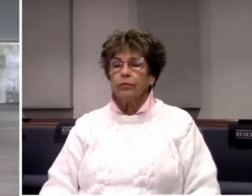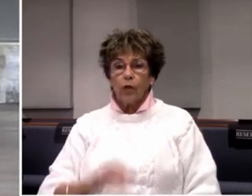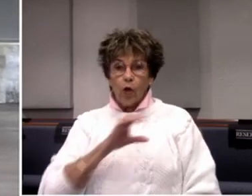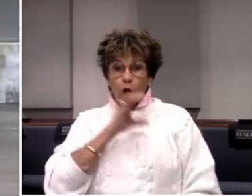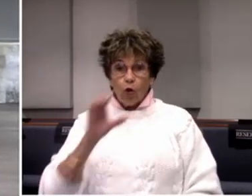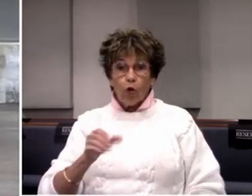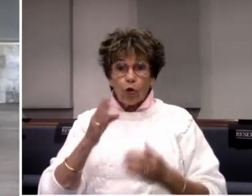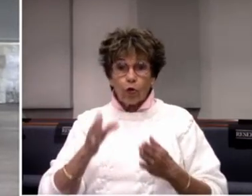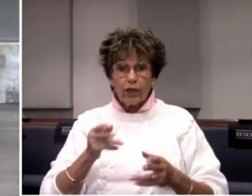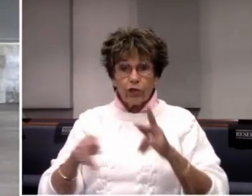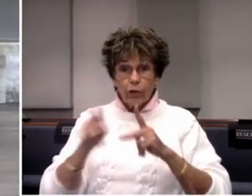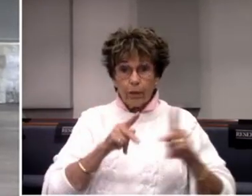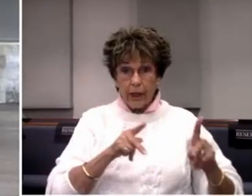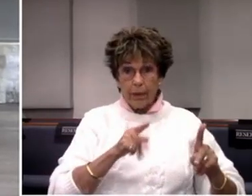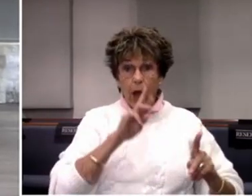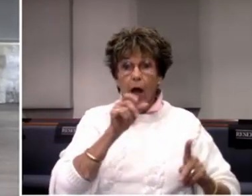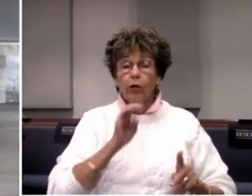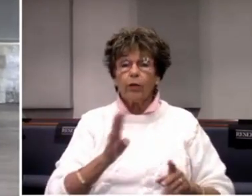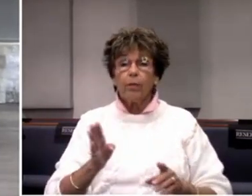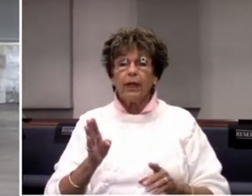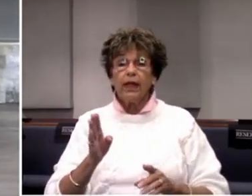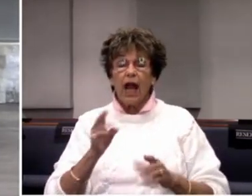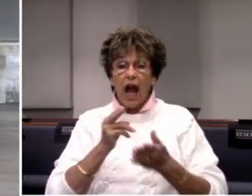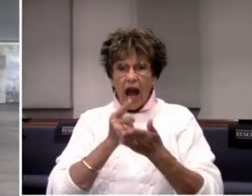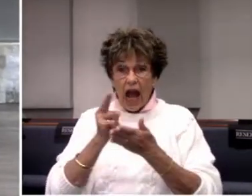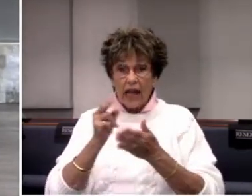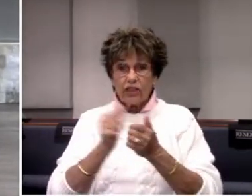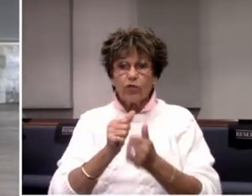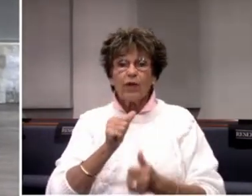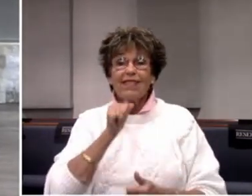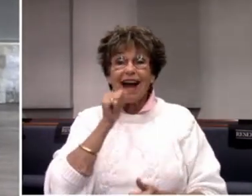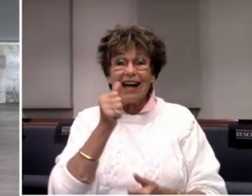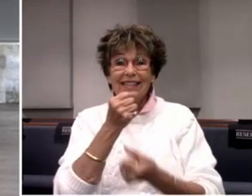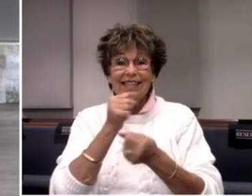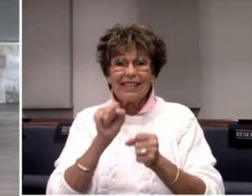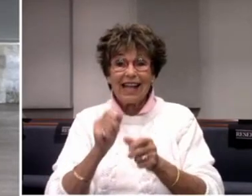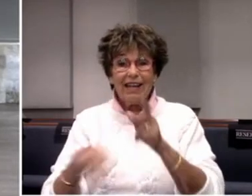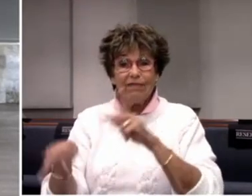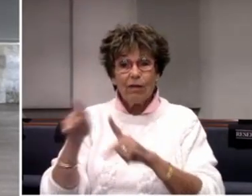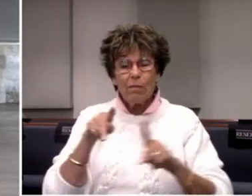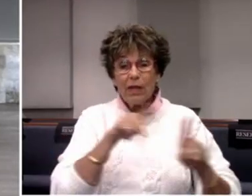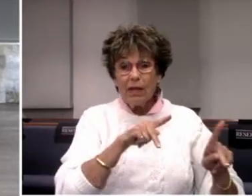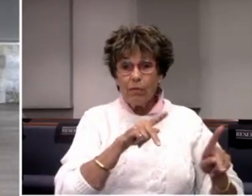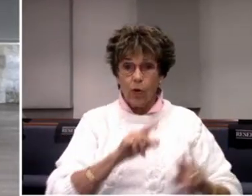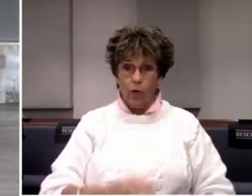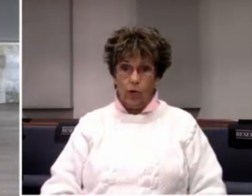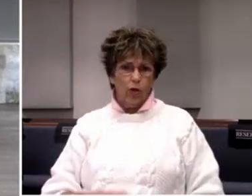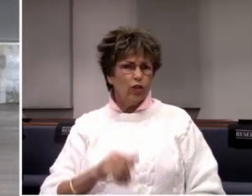people. Unsaved people should not have to fear that you're going to take advantage of them.